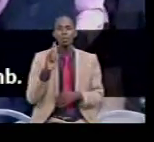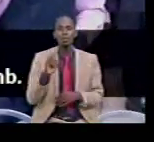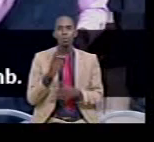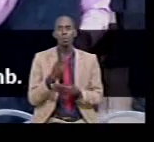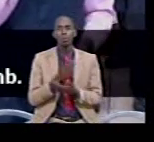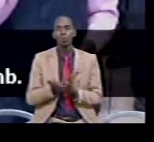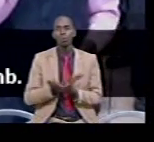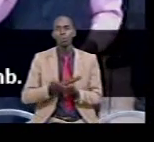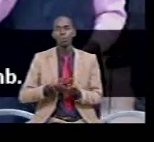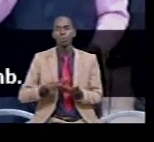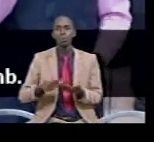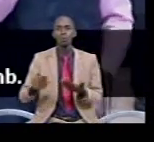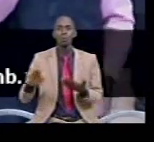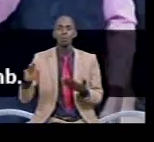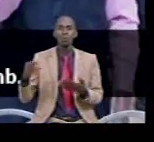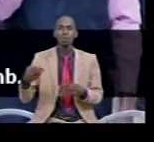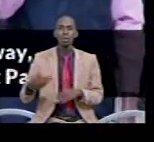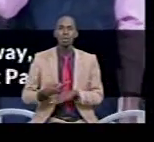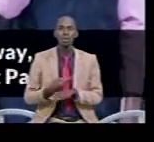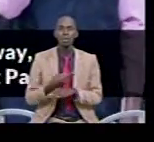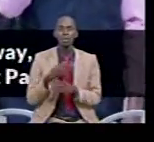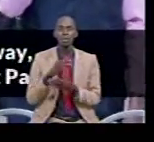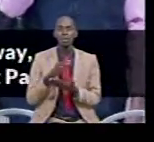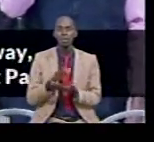life, one holy life.